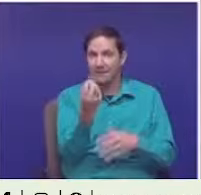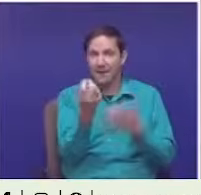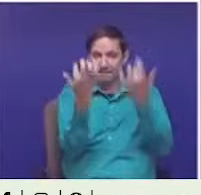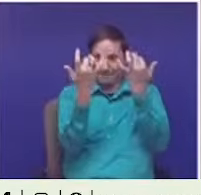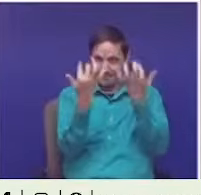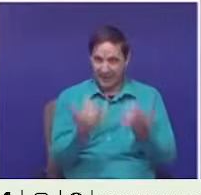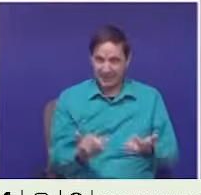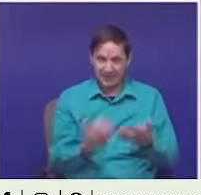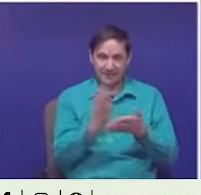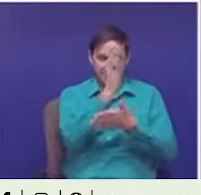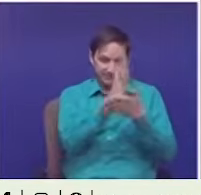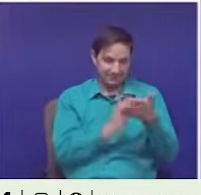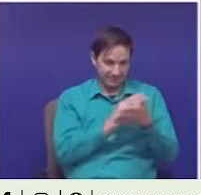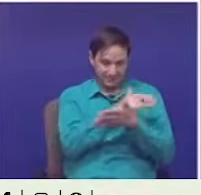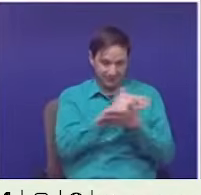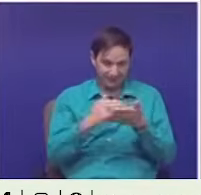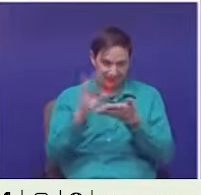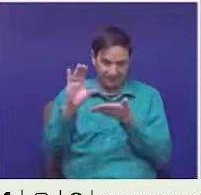budget,